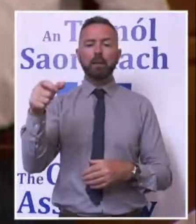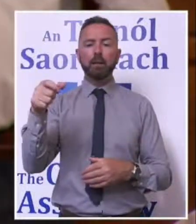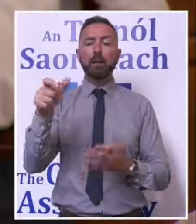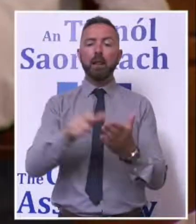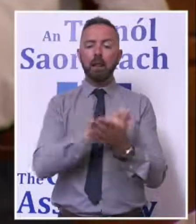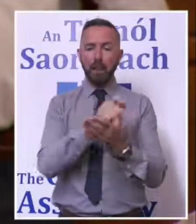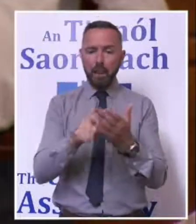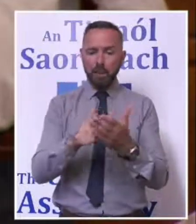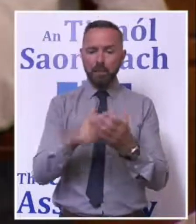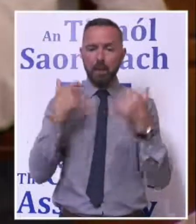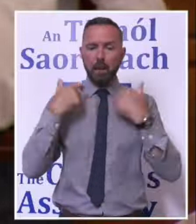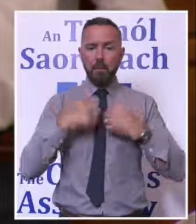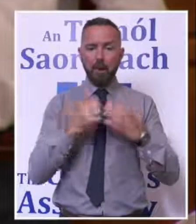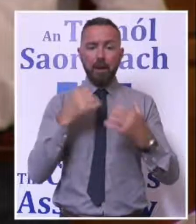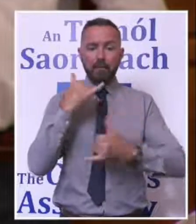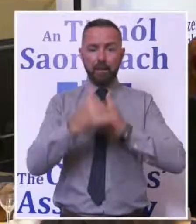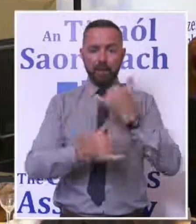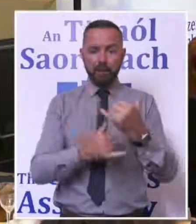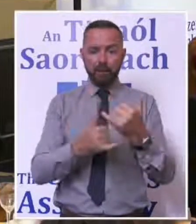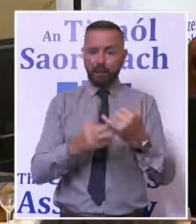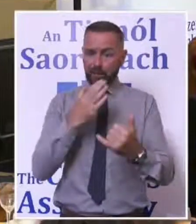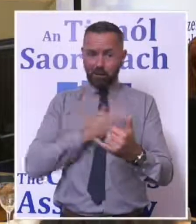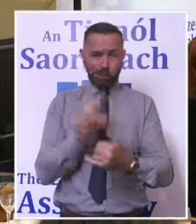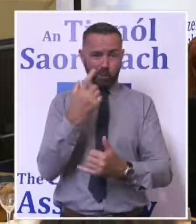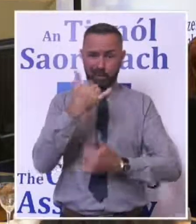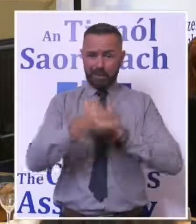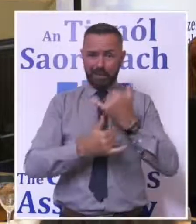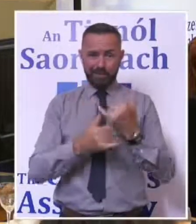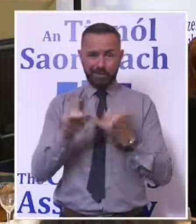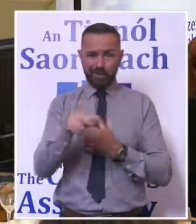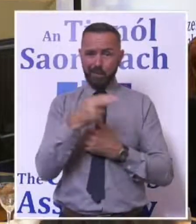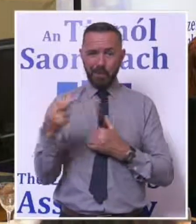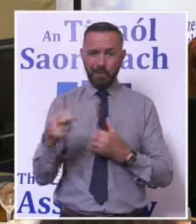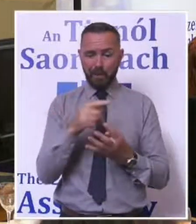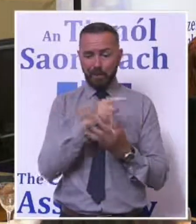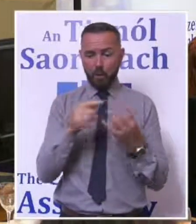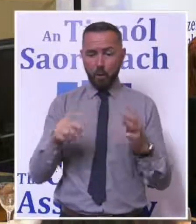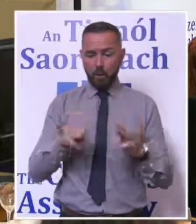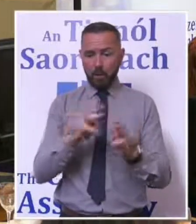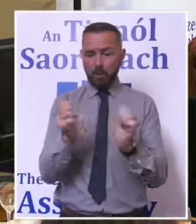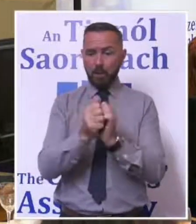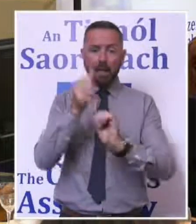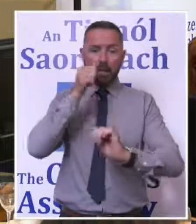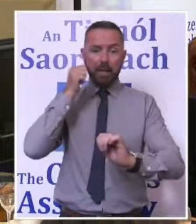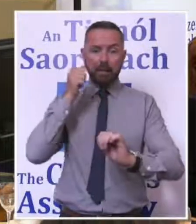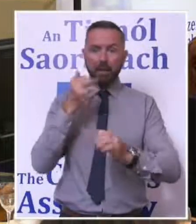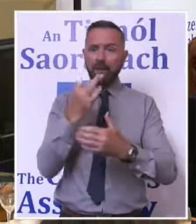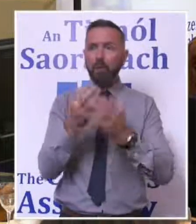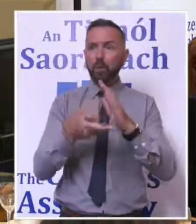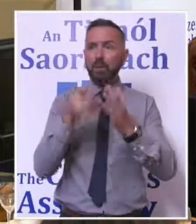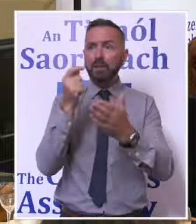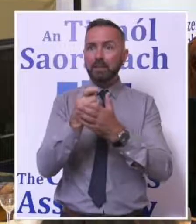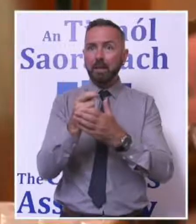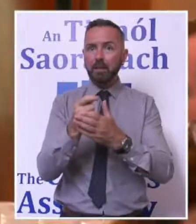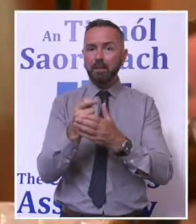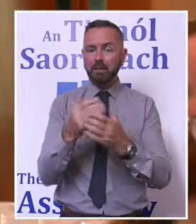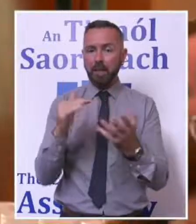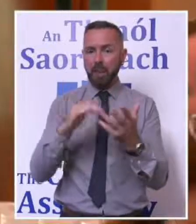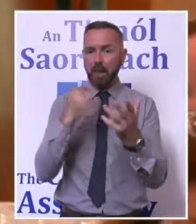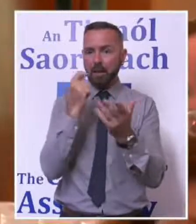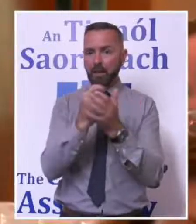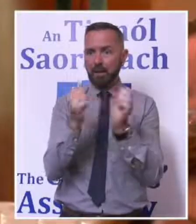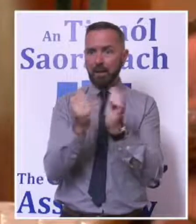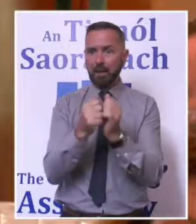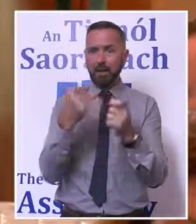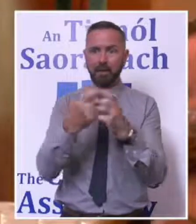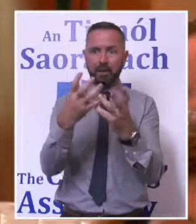every year? They're only here for 1 year. The 4 people we met yesterday in the morning, in a few weeks' time, will chair their last council